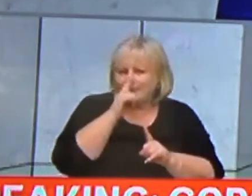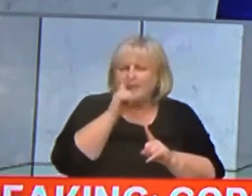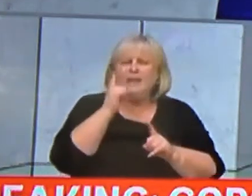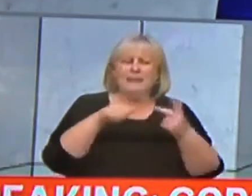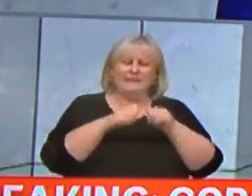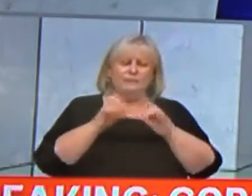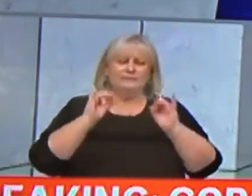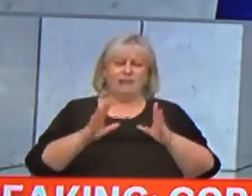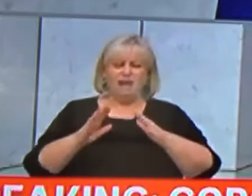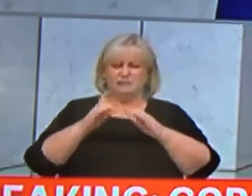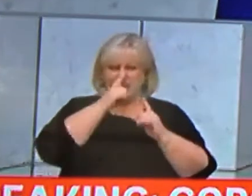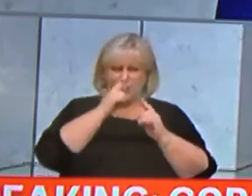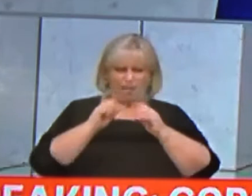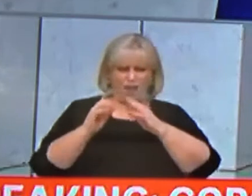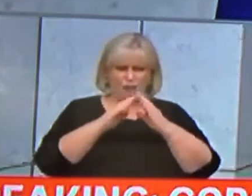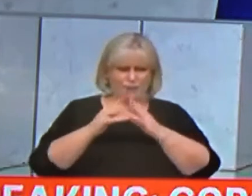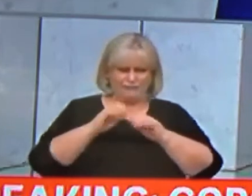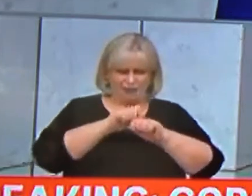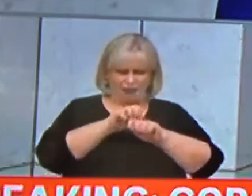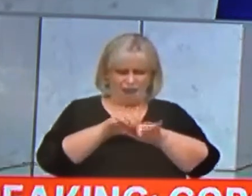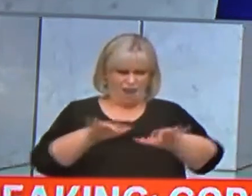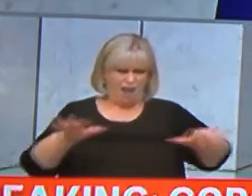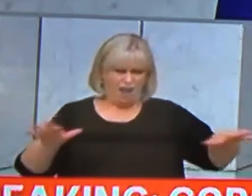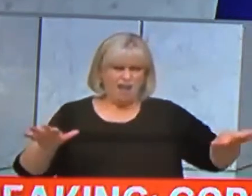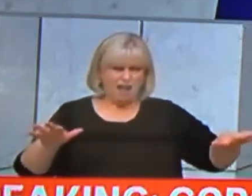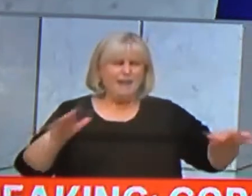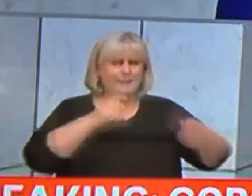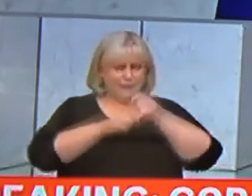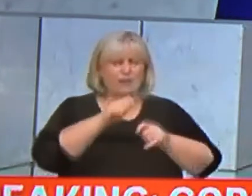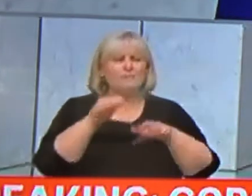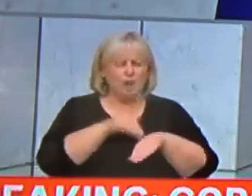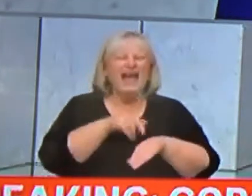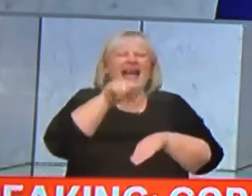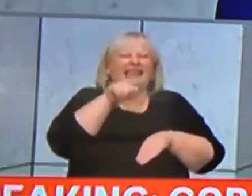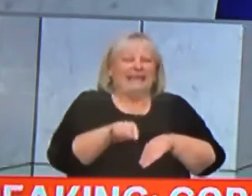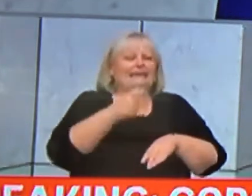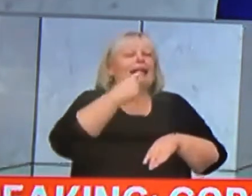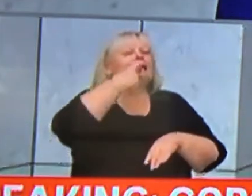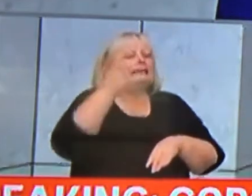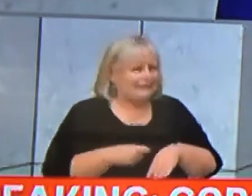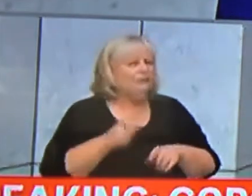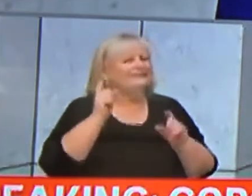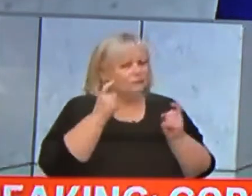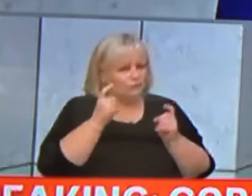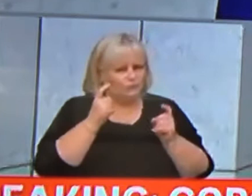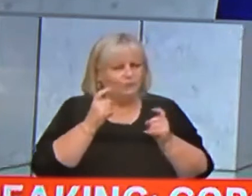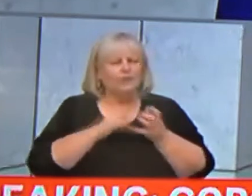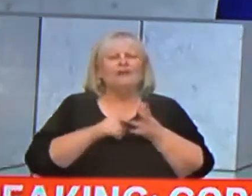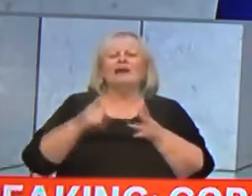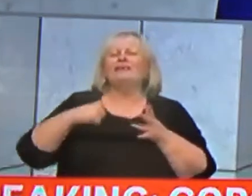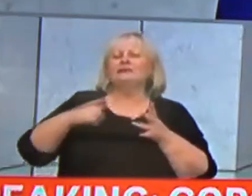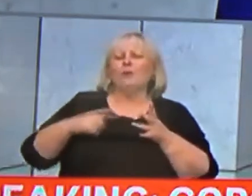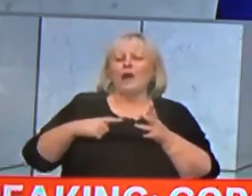community transmission becomes significant, that is the real serious concern. That's why these